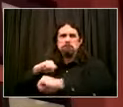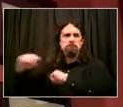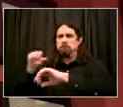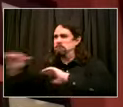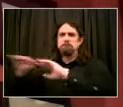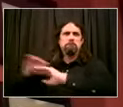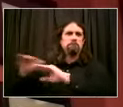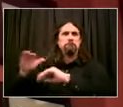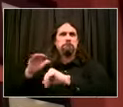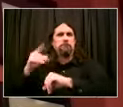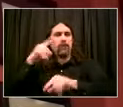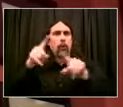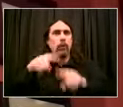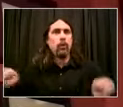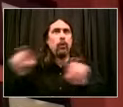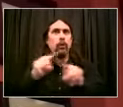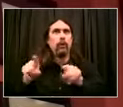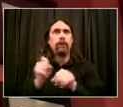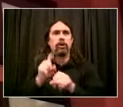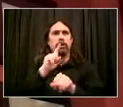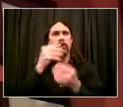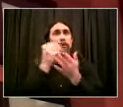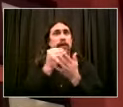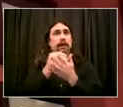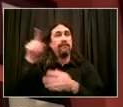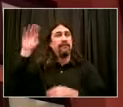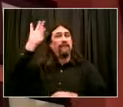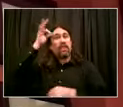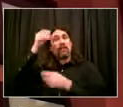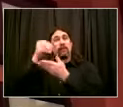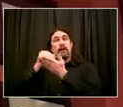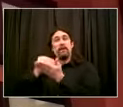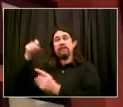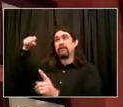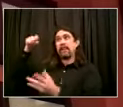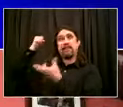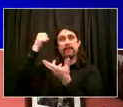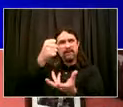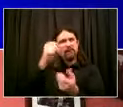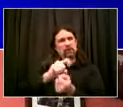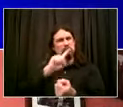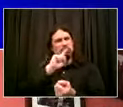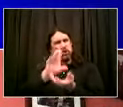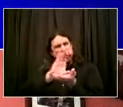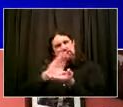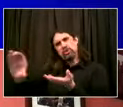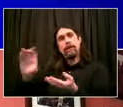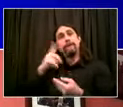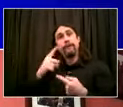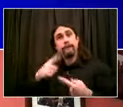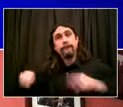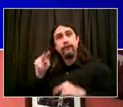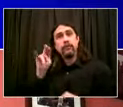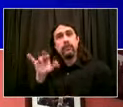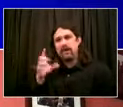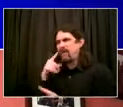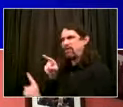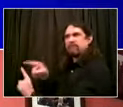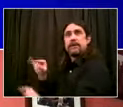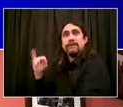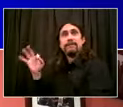So we appreciate you. We appreciate the Port Authority. We appreciate the governor. We appreciate particularly the members of